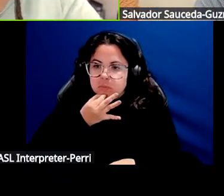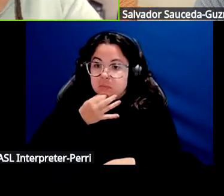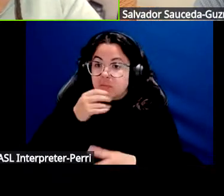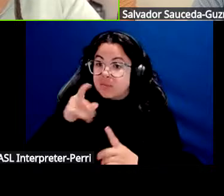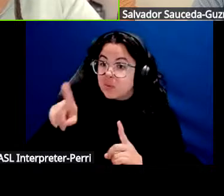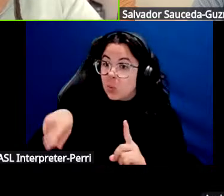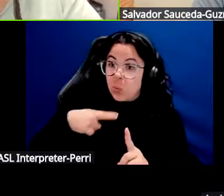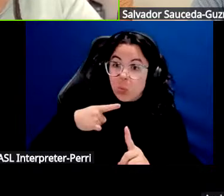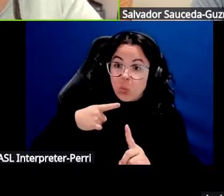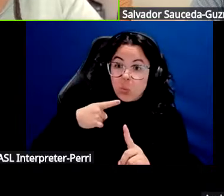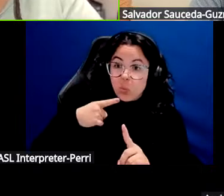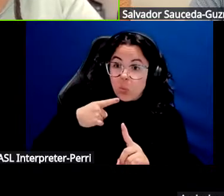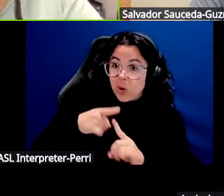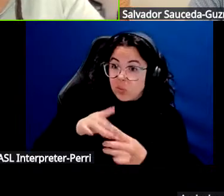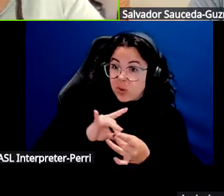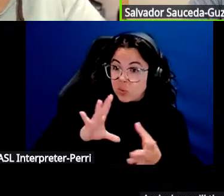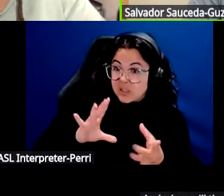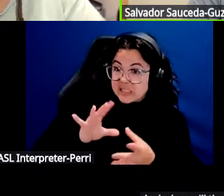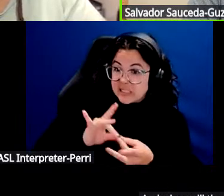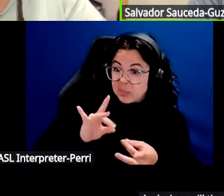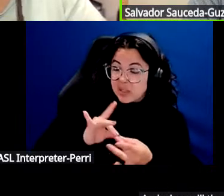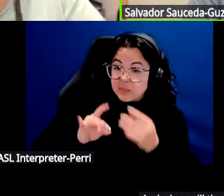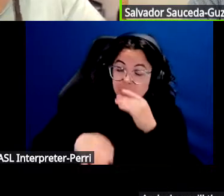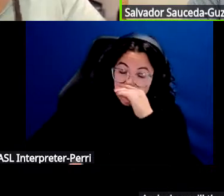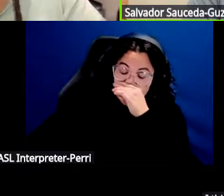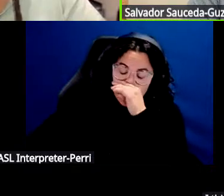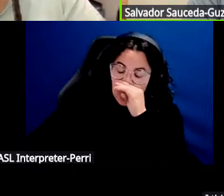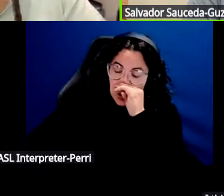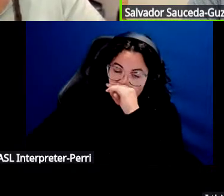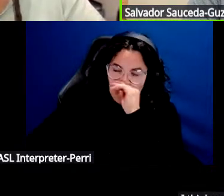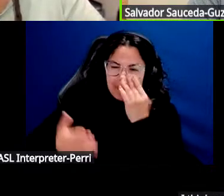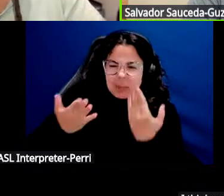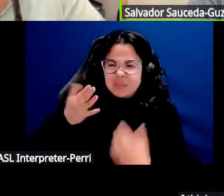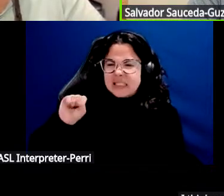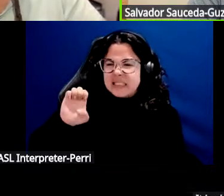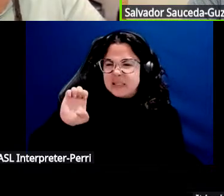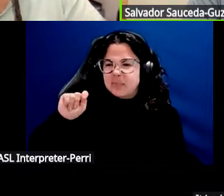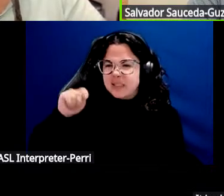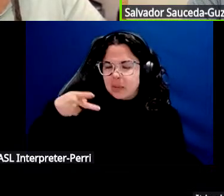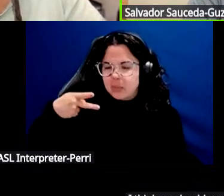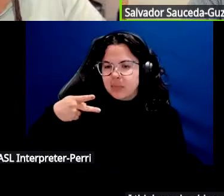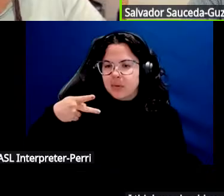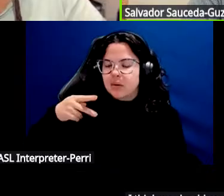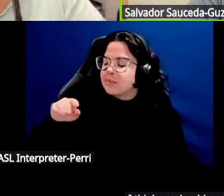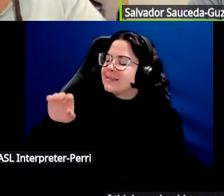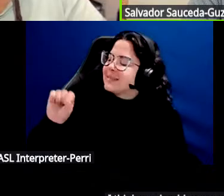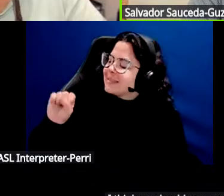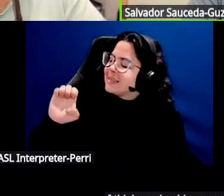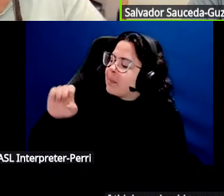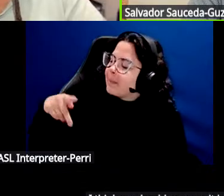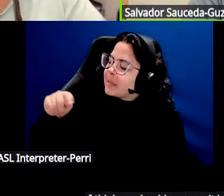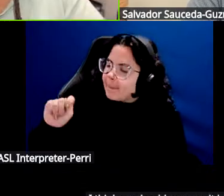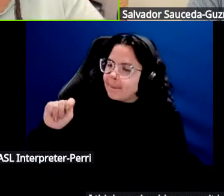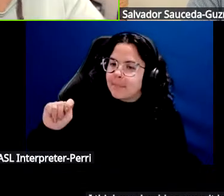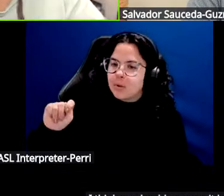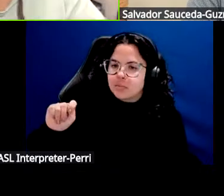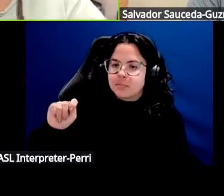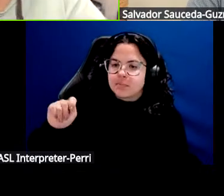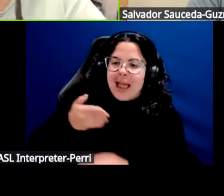statement be forthcoming? I think we should By approve it in September? September after our recess in August.